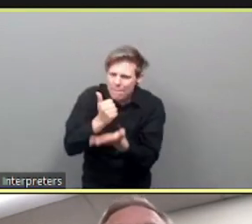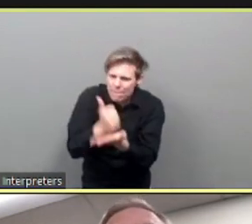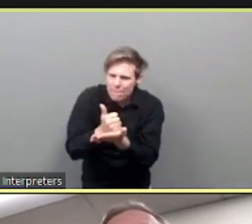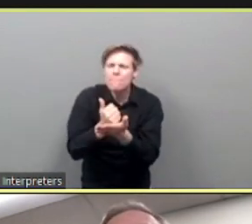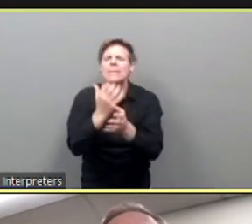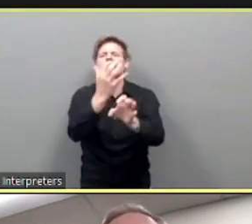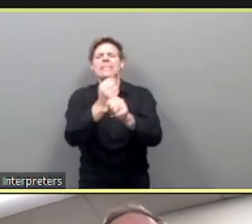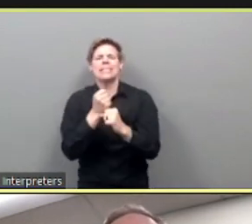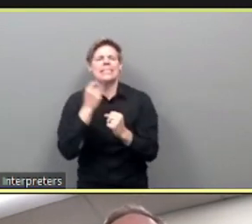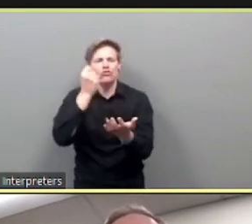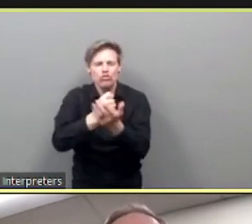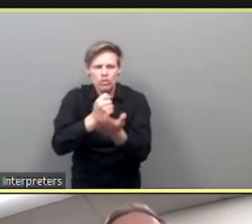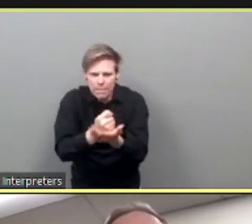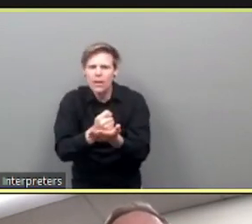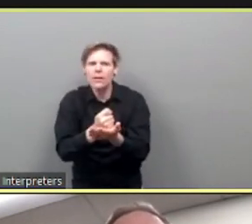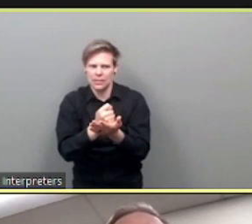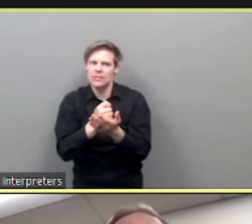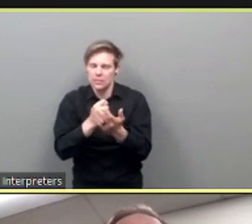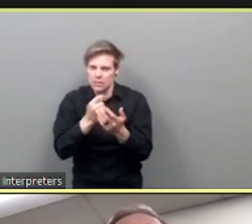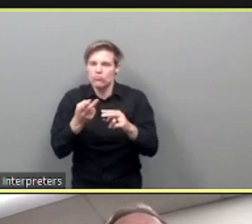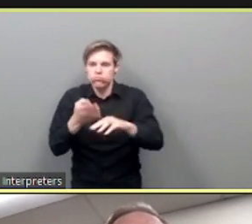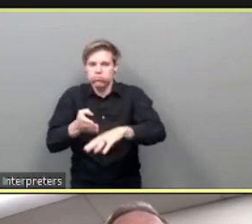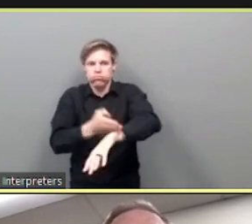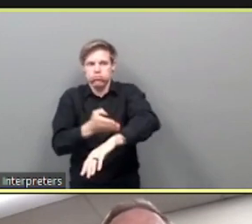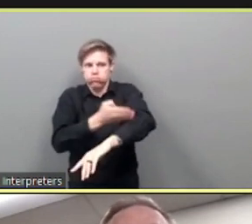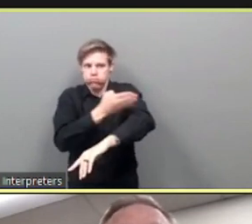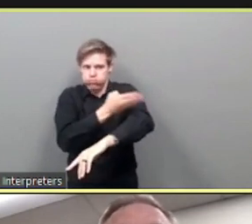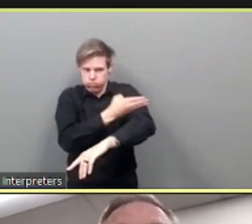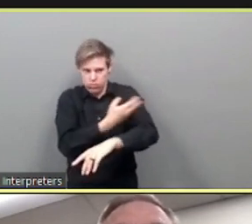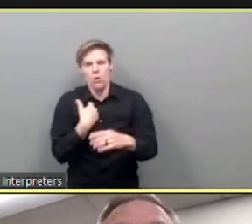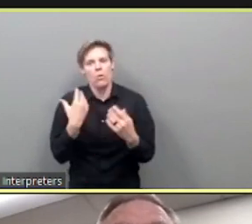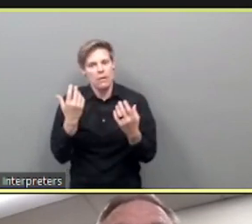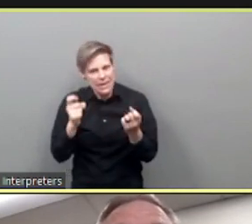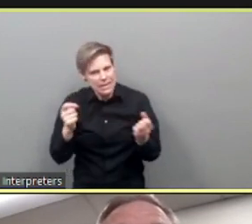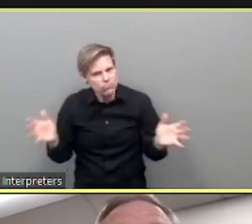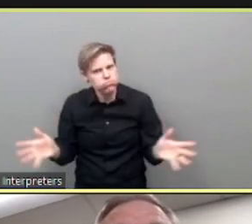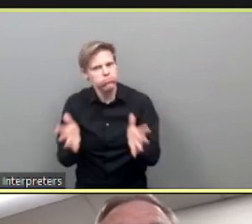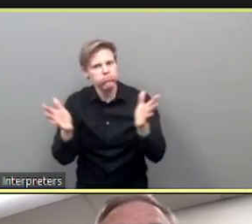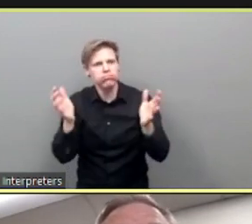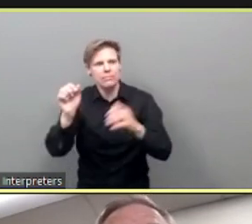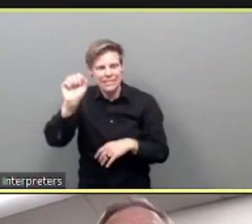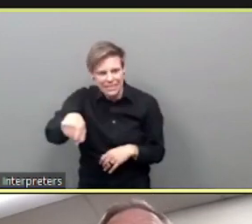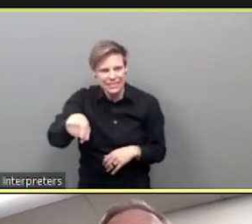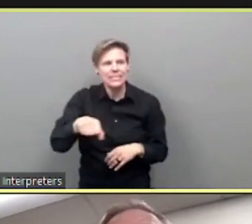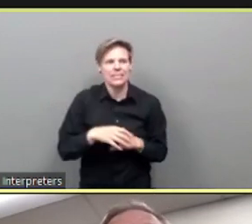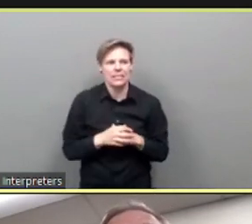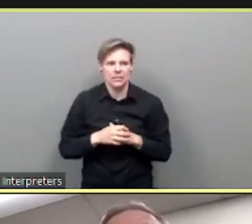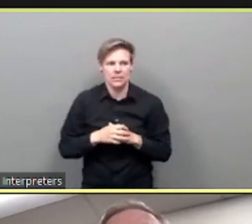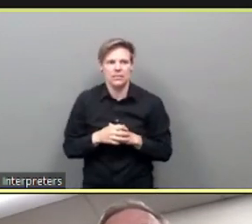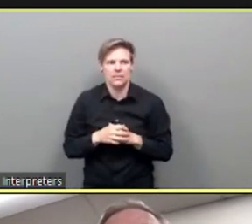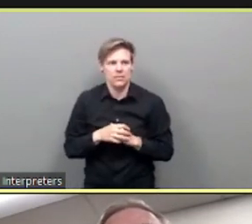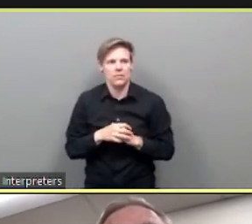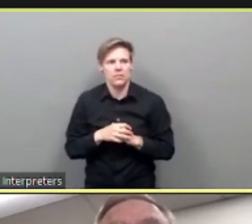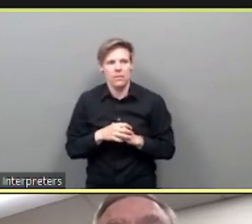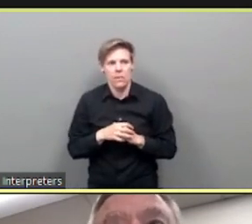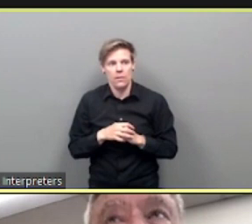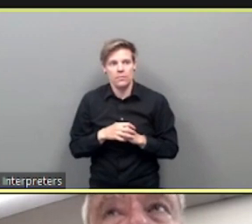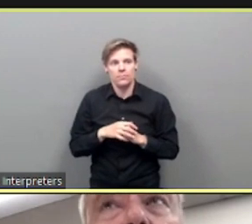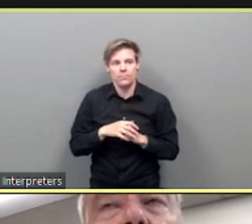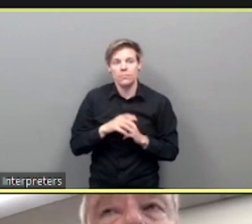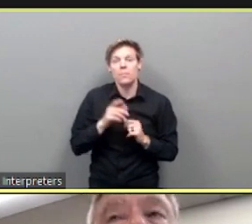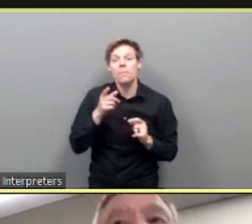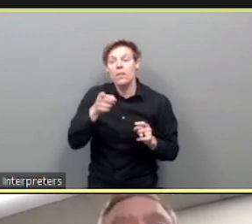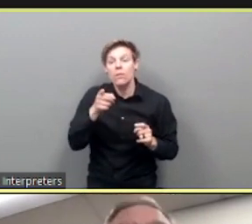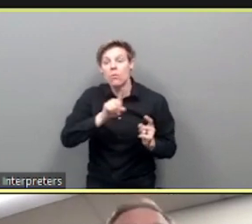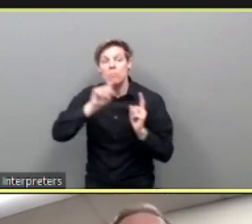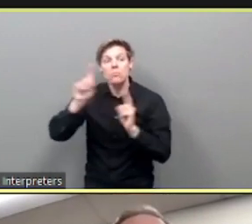2 combinations that we have available, your chances of being hospitalized drop by 75%. And